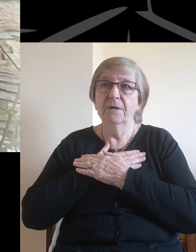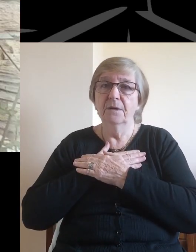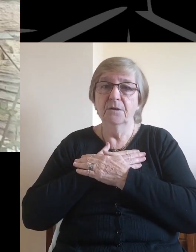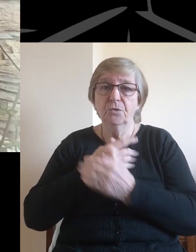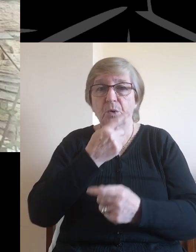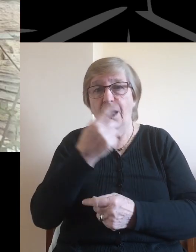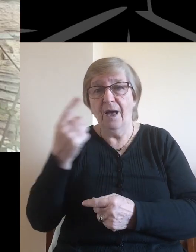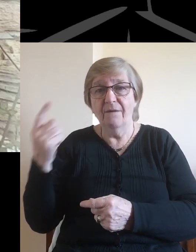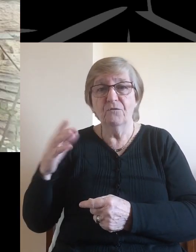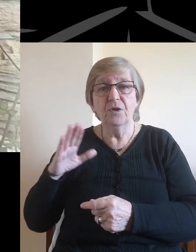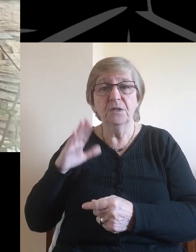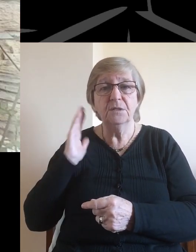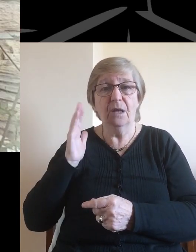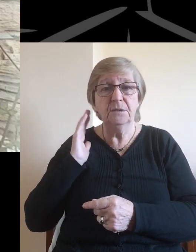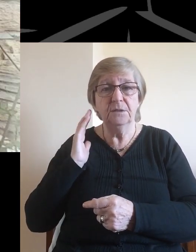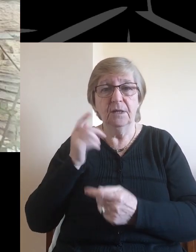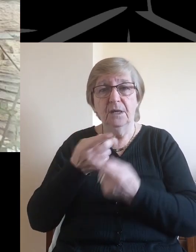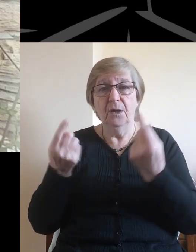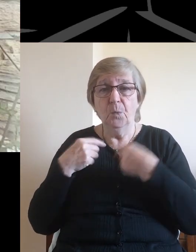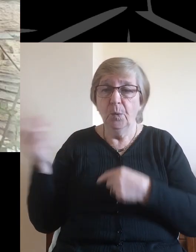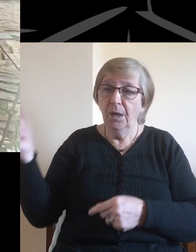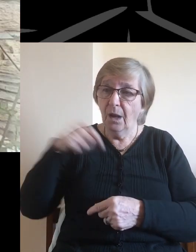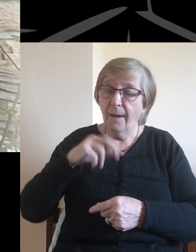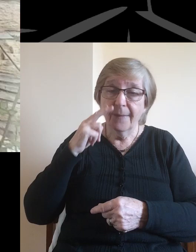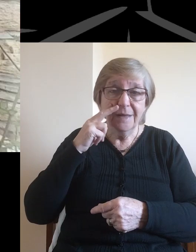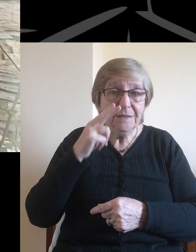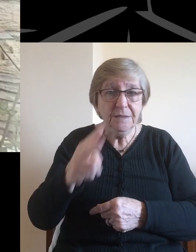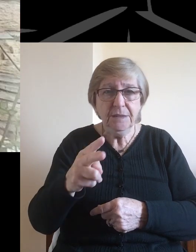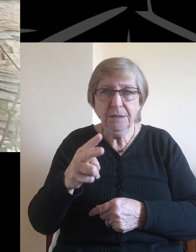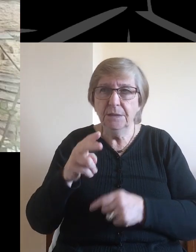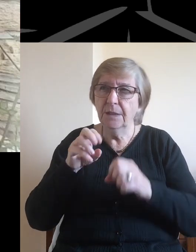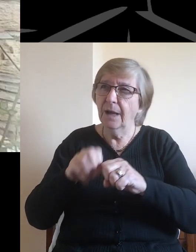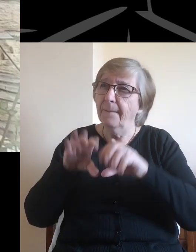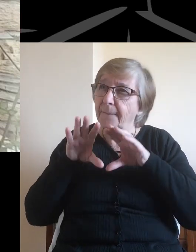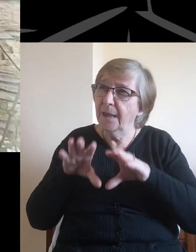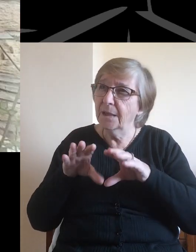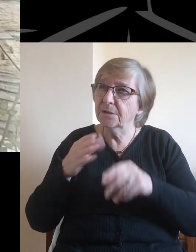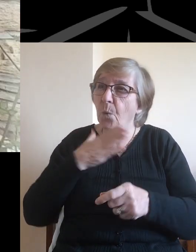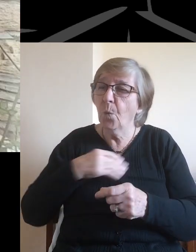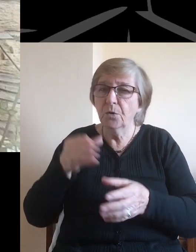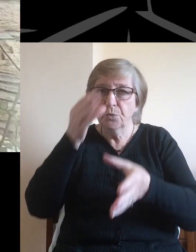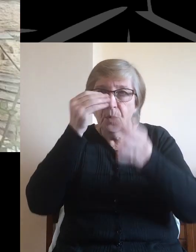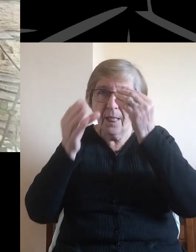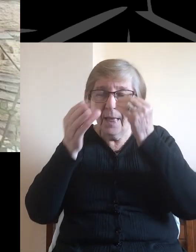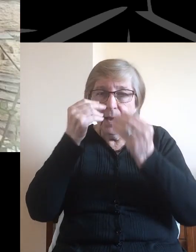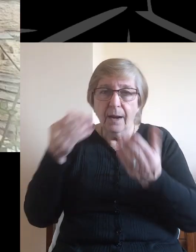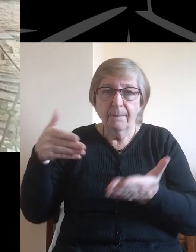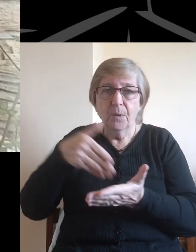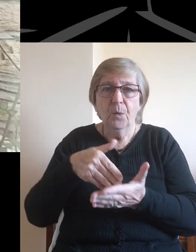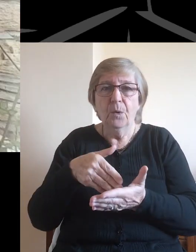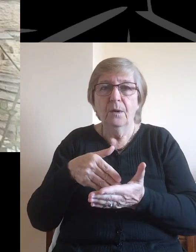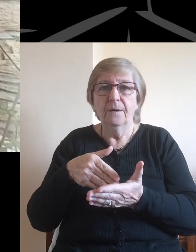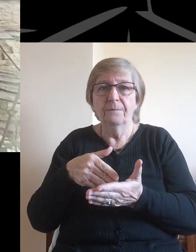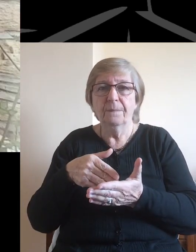love." So each Sunday we come and see, and we come and marvel, and we come and learn.